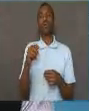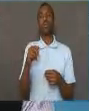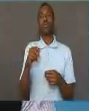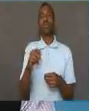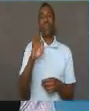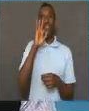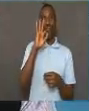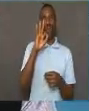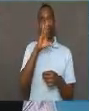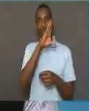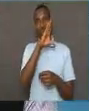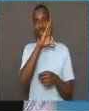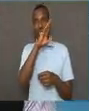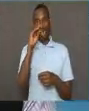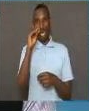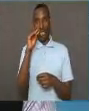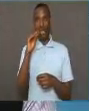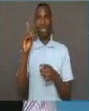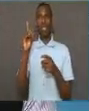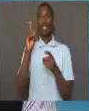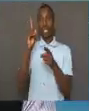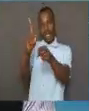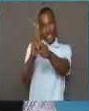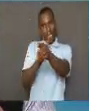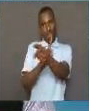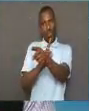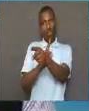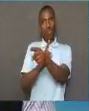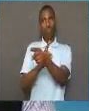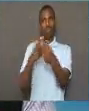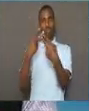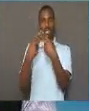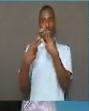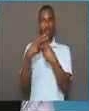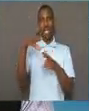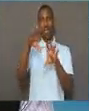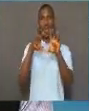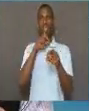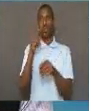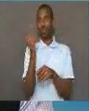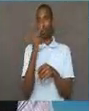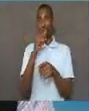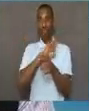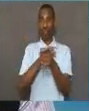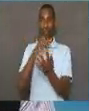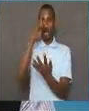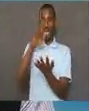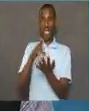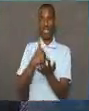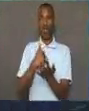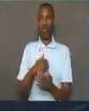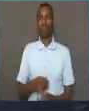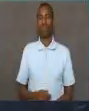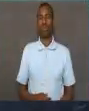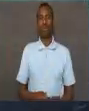by multiplying the force by the distance between the forces.